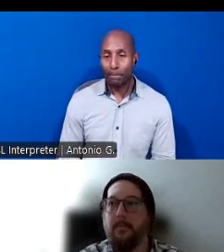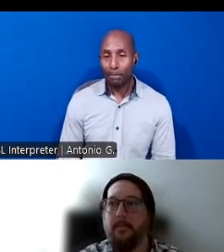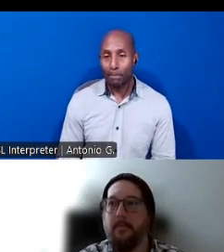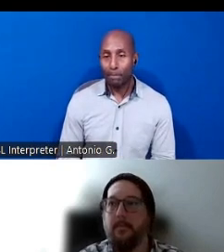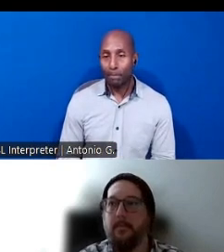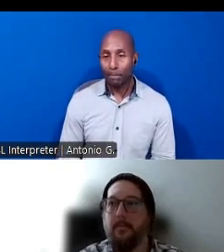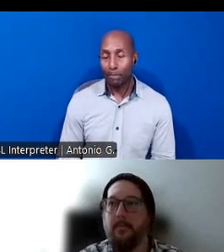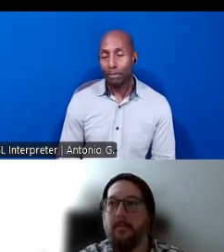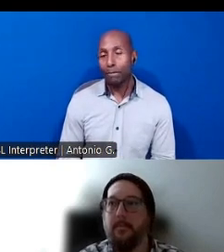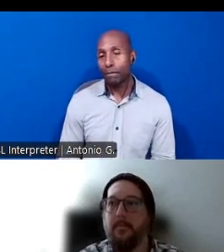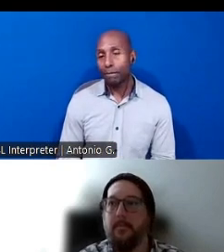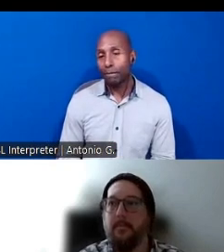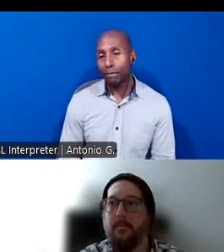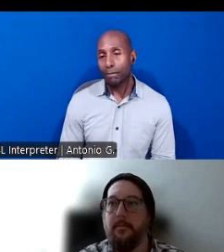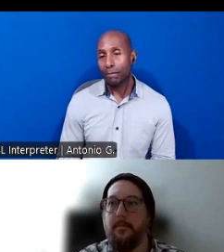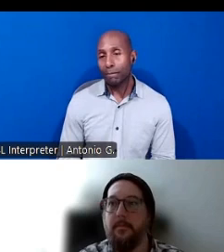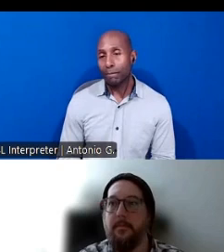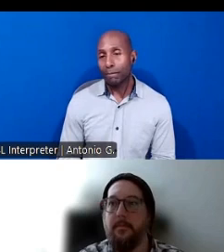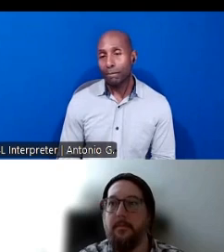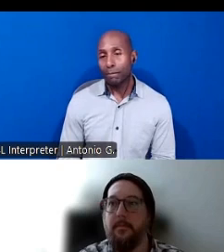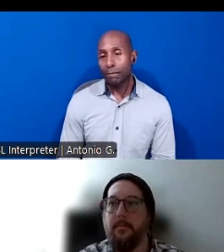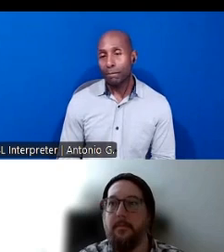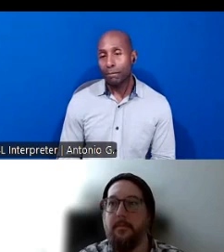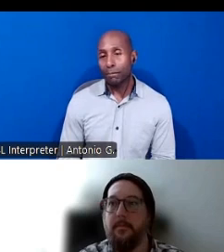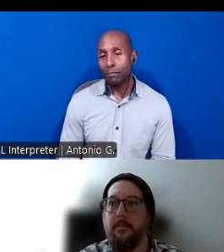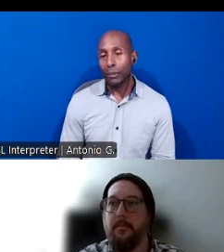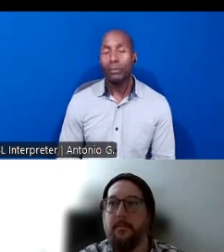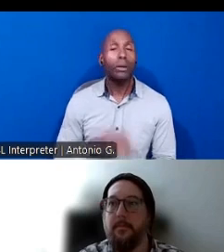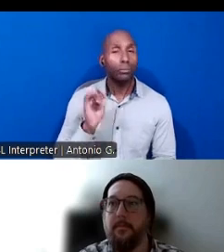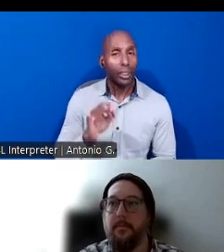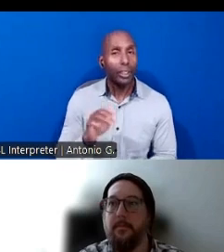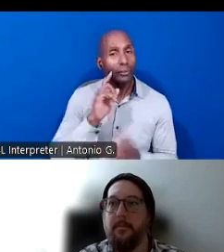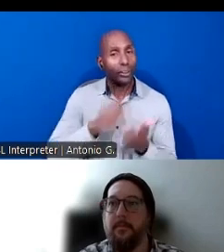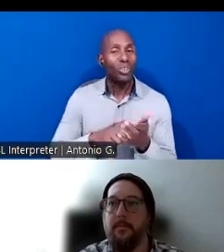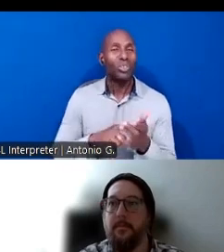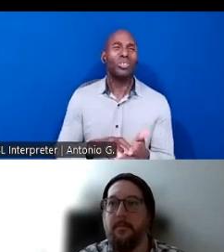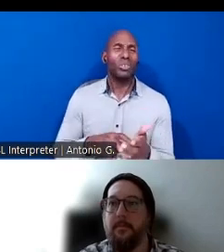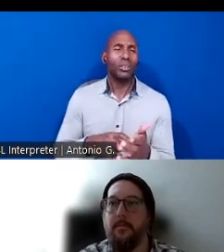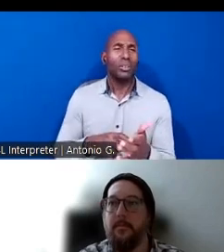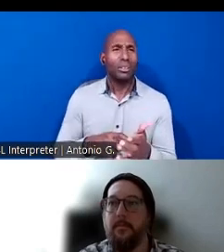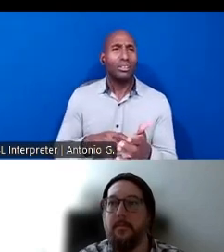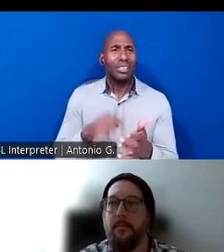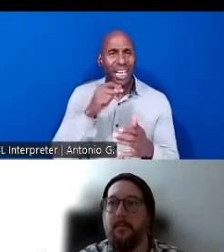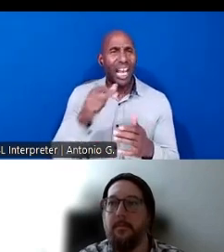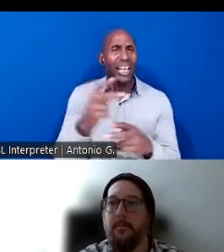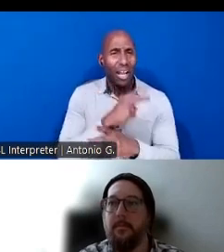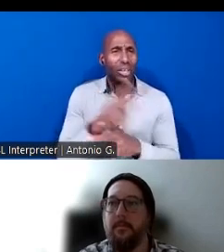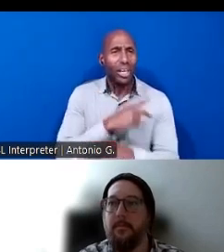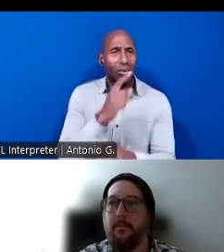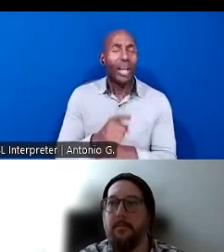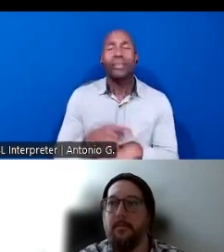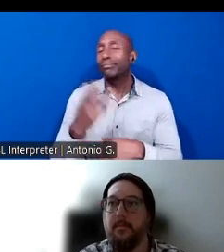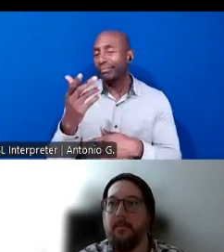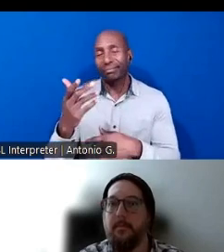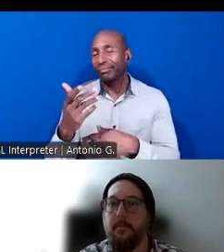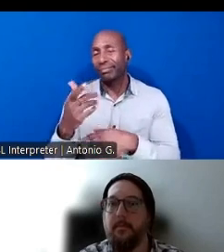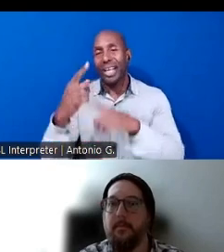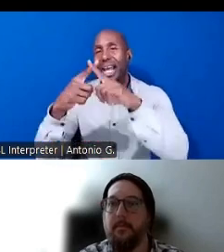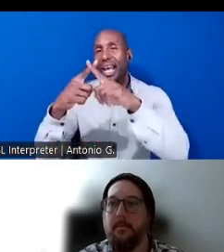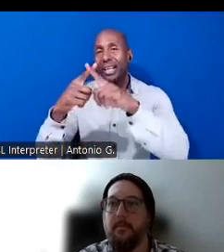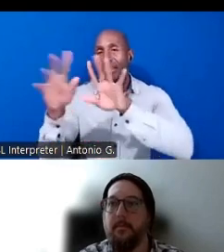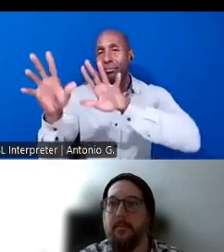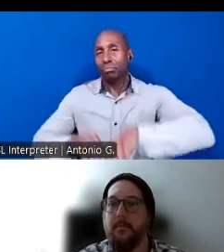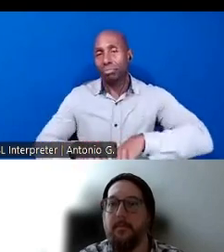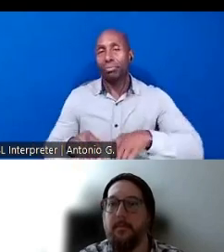calculating correctly, yeah, starting over with a fresh copy is helpful. And every reporting period, just download a new copy